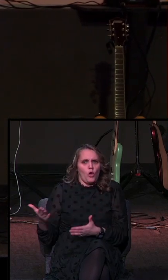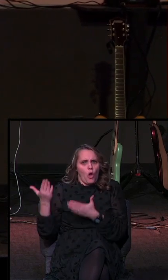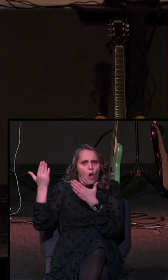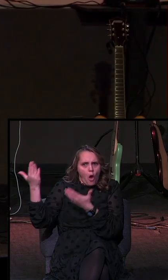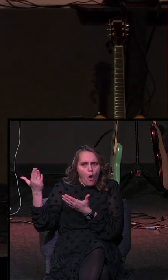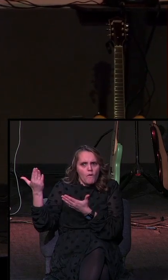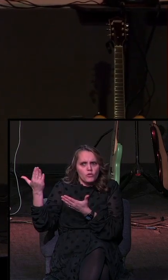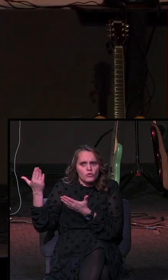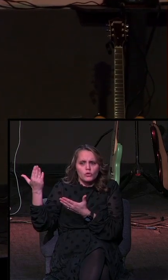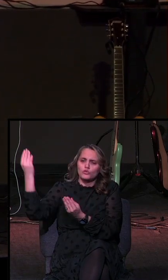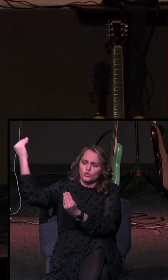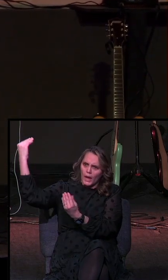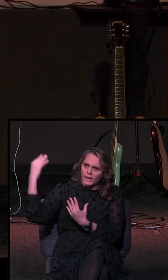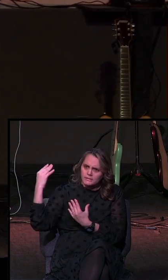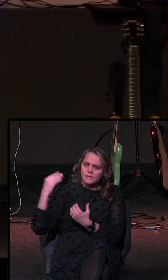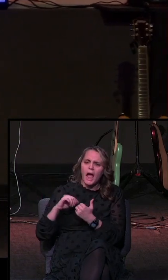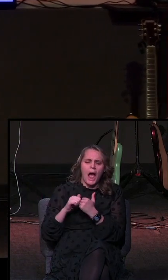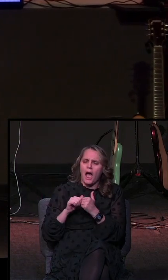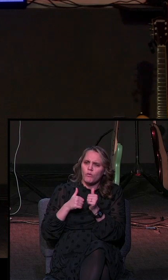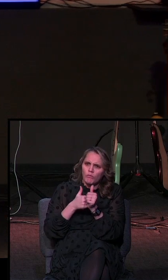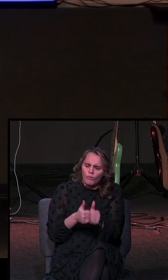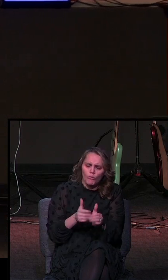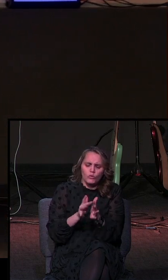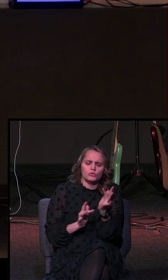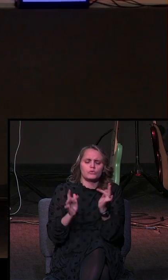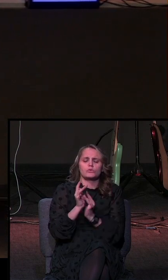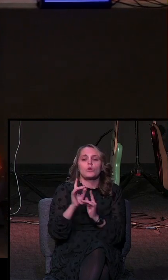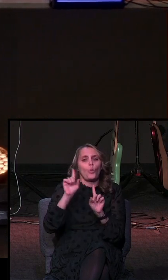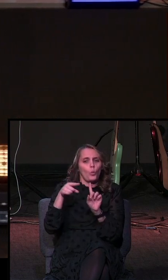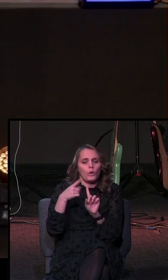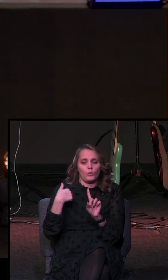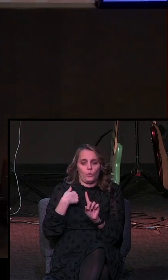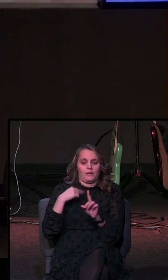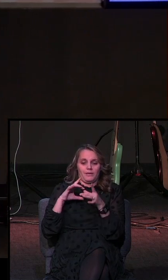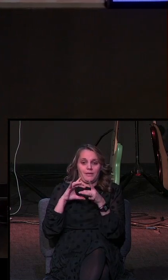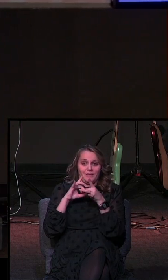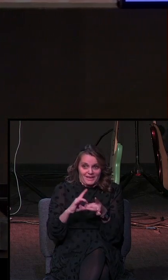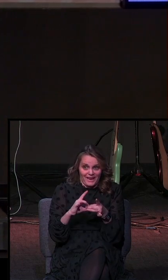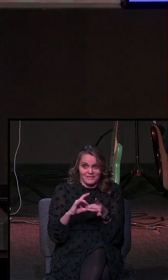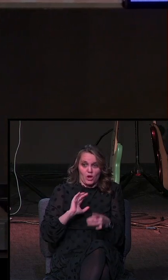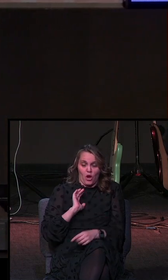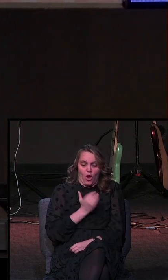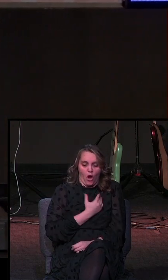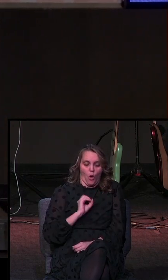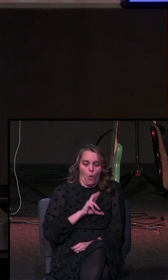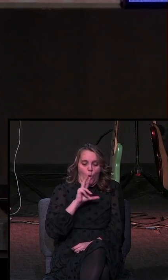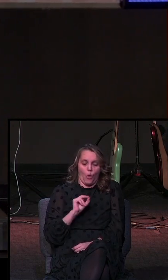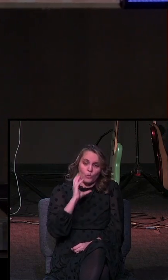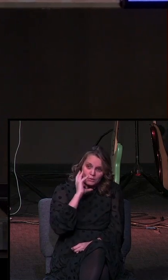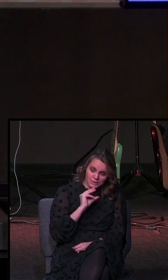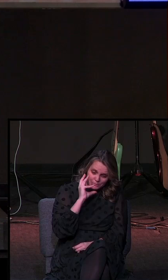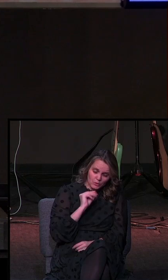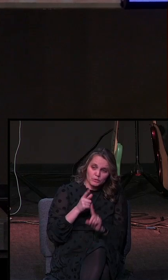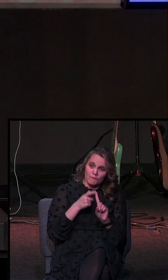way we really know how to follow Jesus and live a good life is when we connect our own experience of the gospel, our